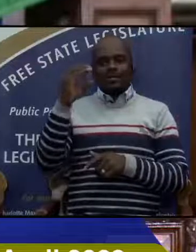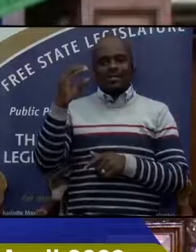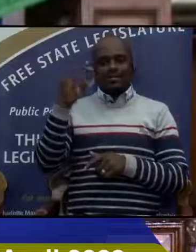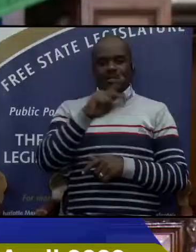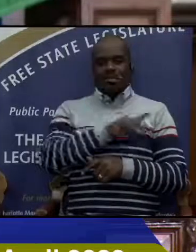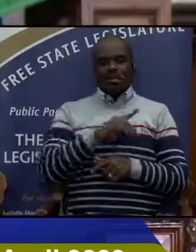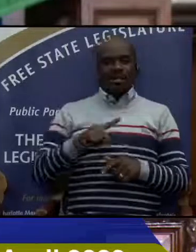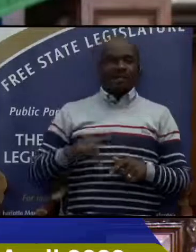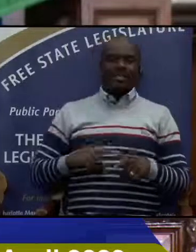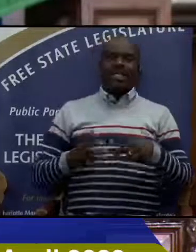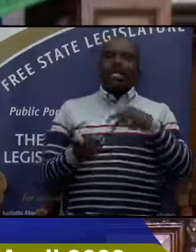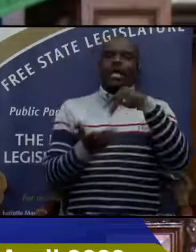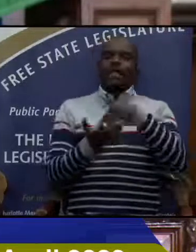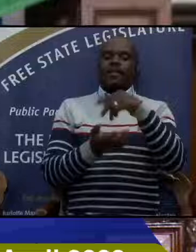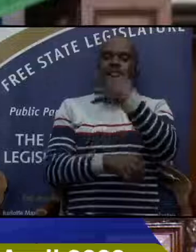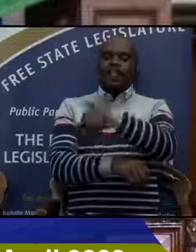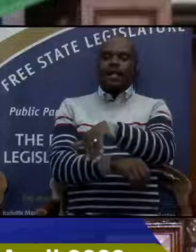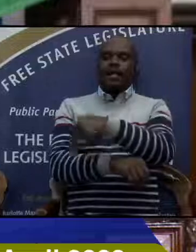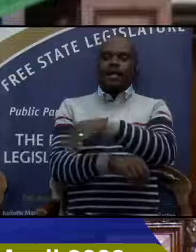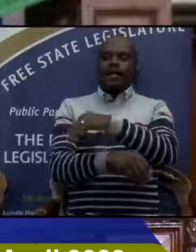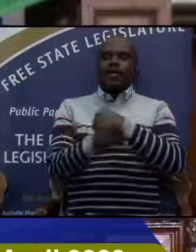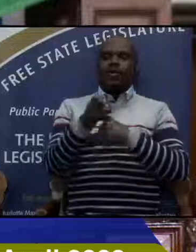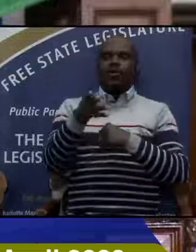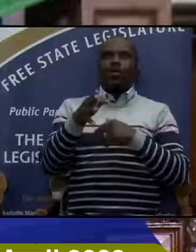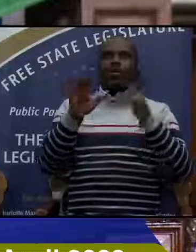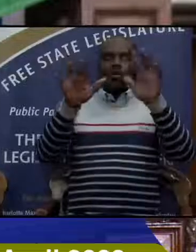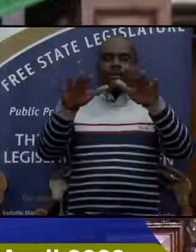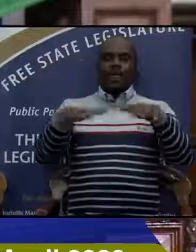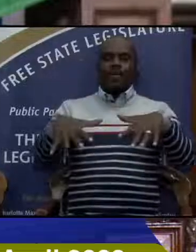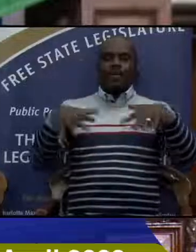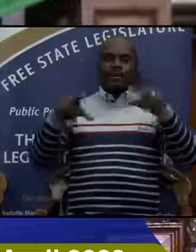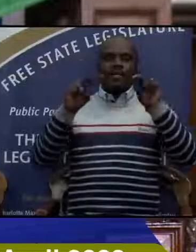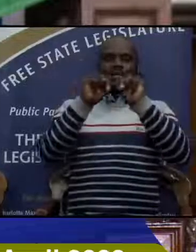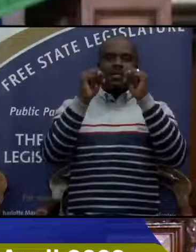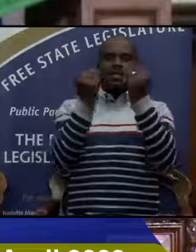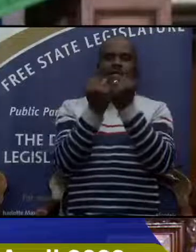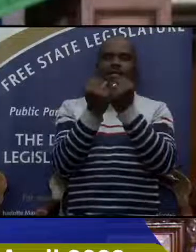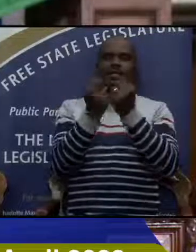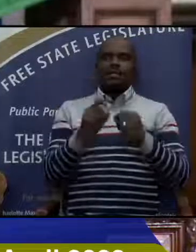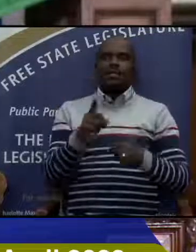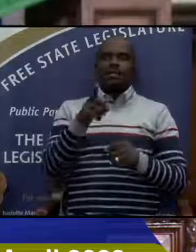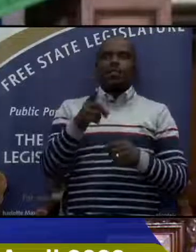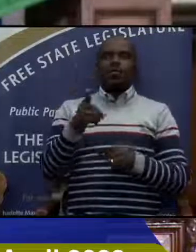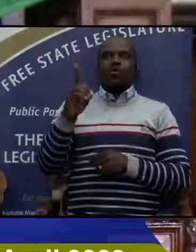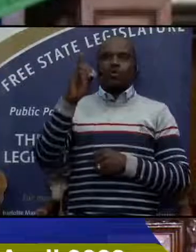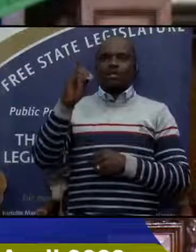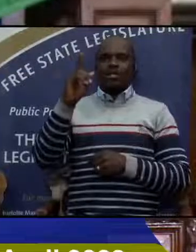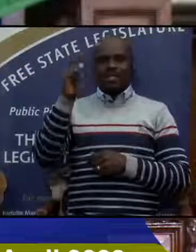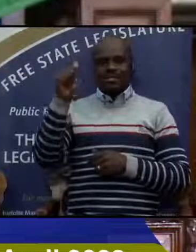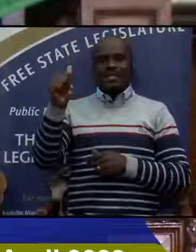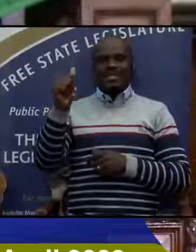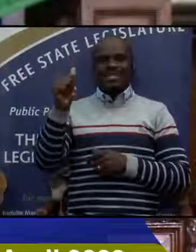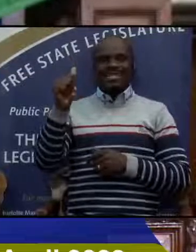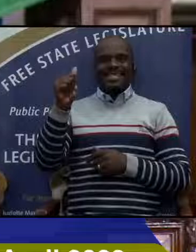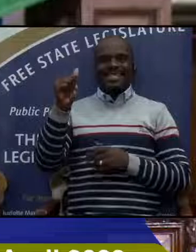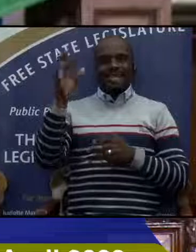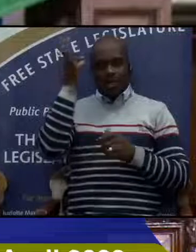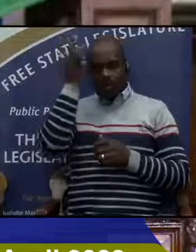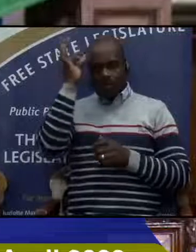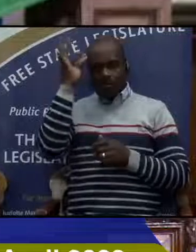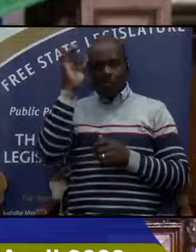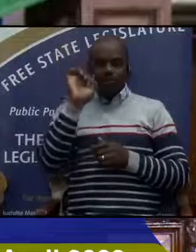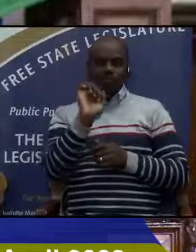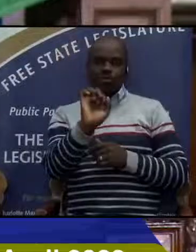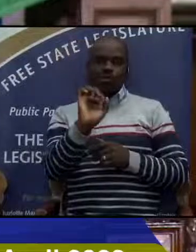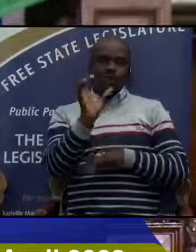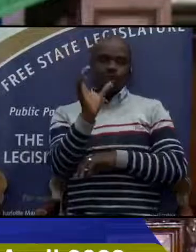in DA-run city of Cape Town and in the DA-run Western Cape and honestly made the following comments, and